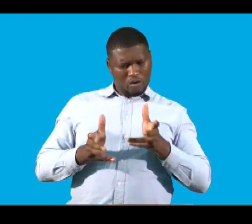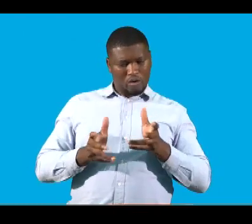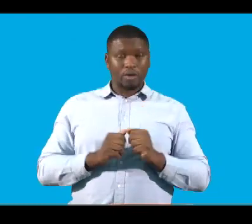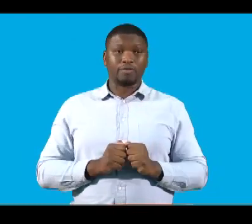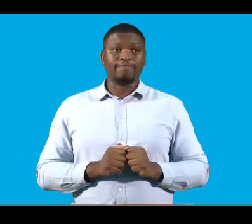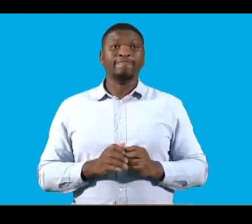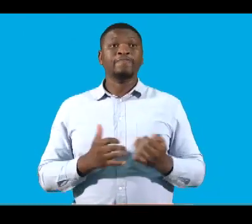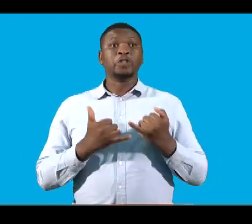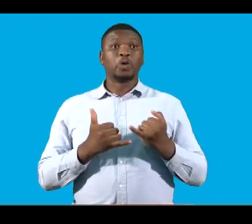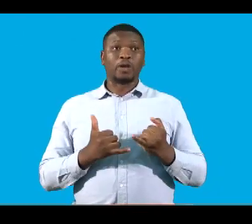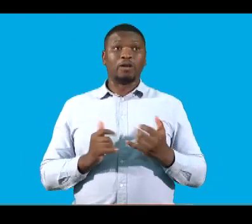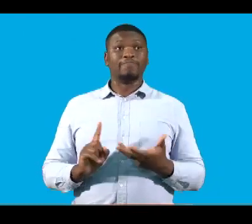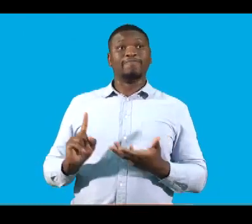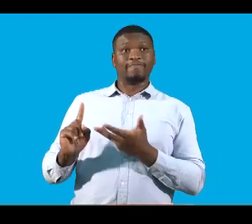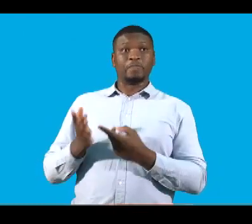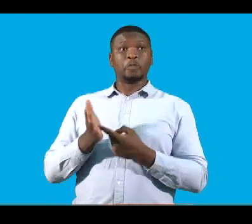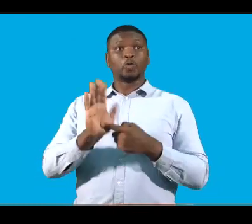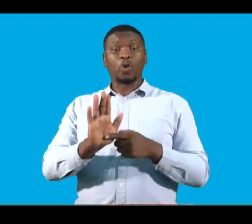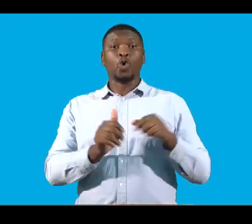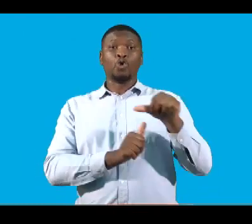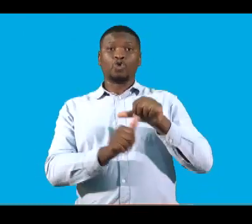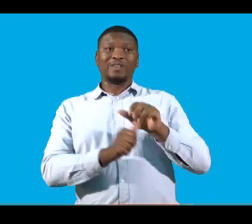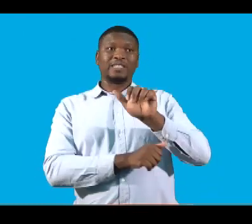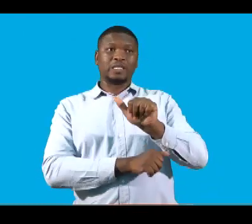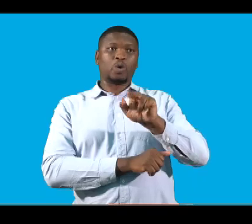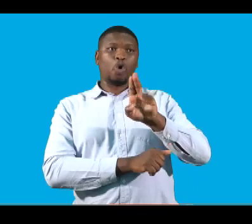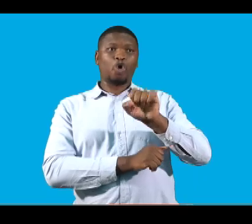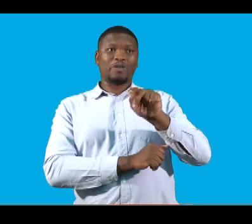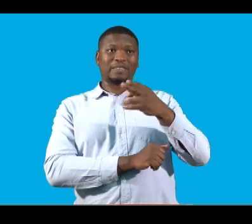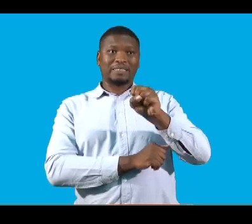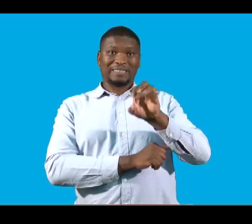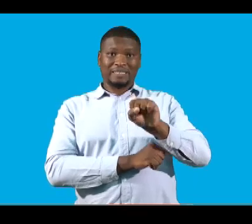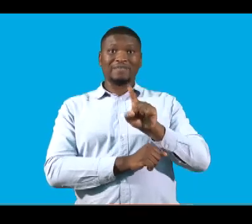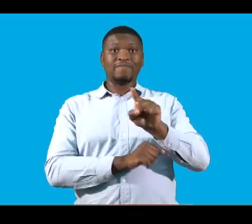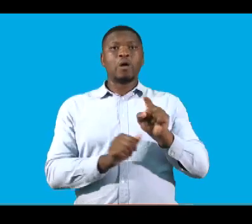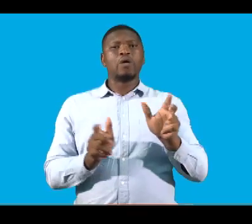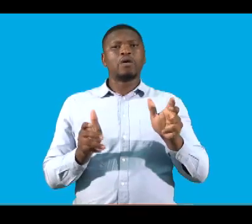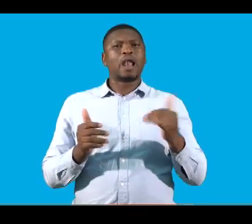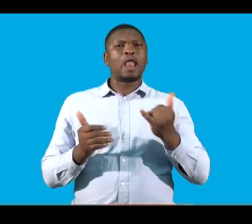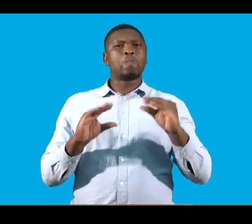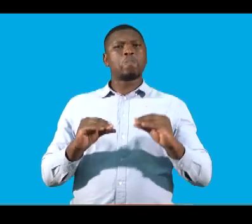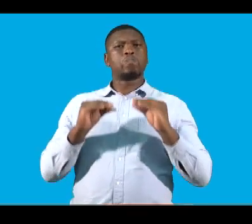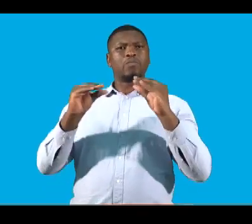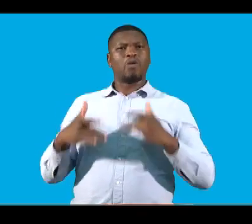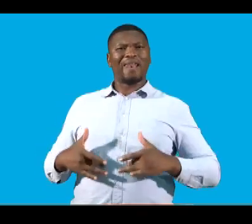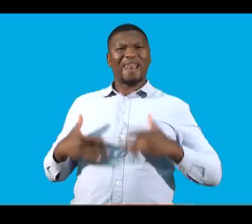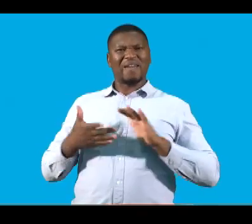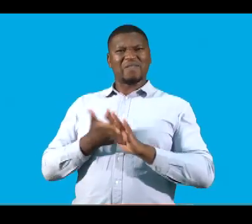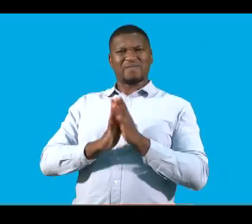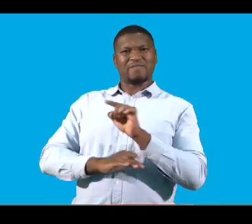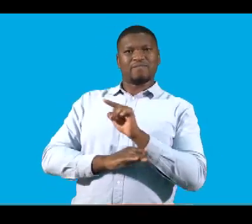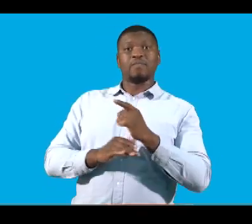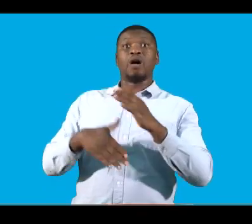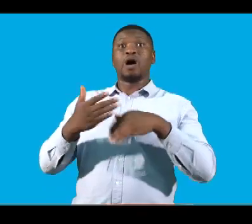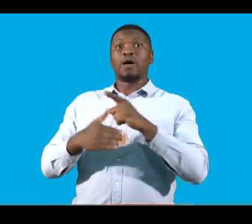So, the aesthetes of the Victorian society often promoted a hedonistic lifestyle,